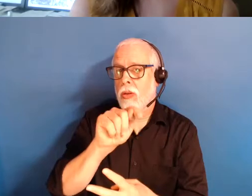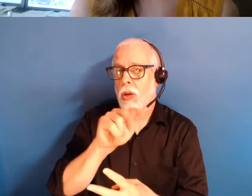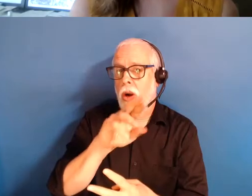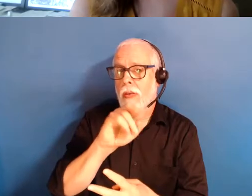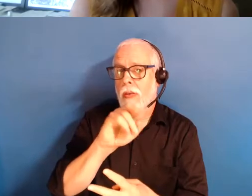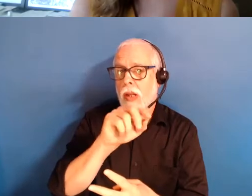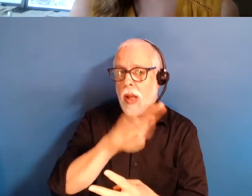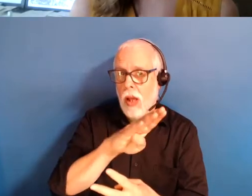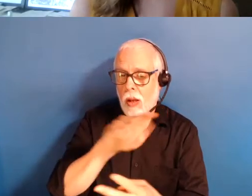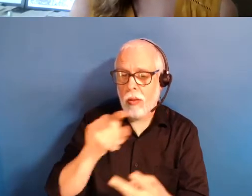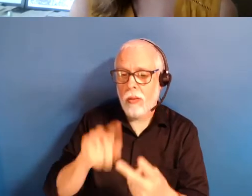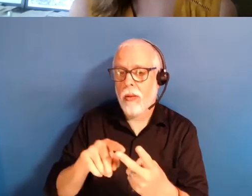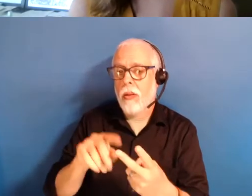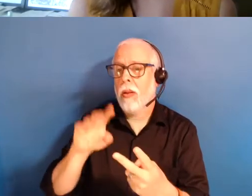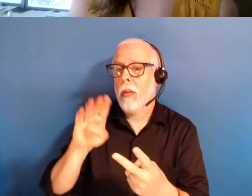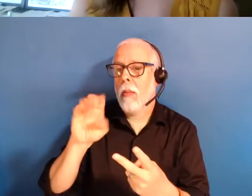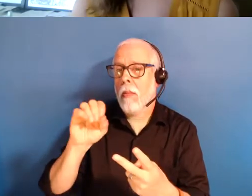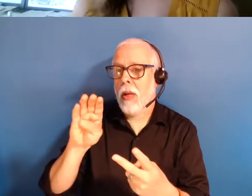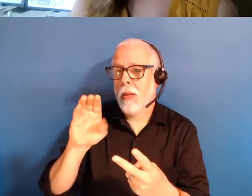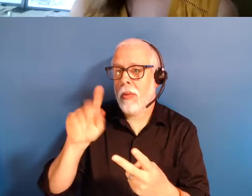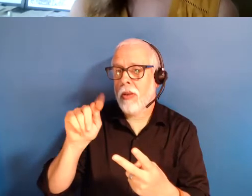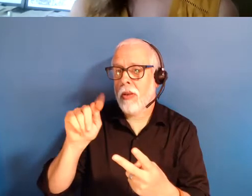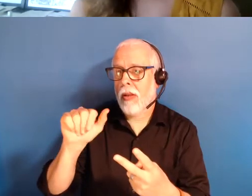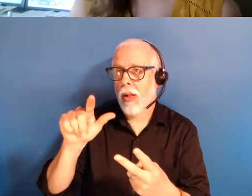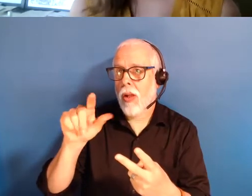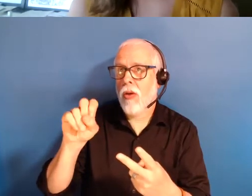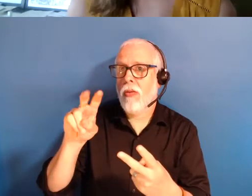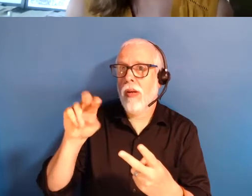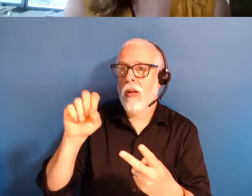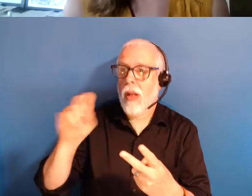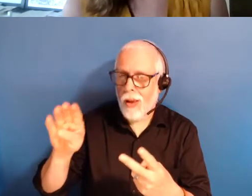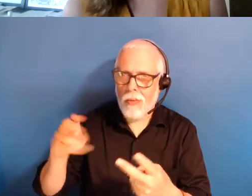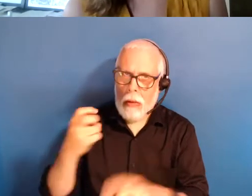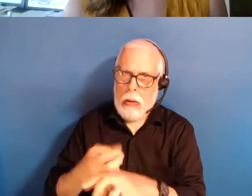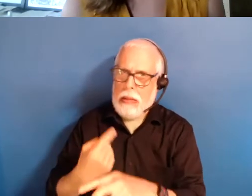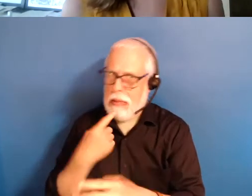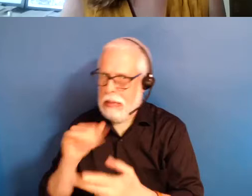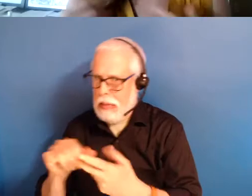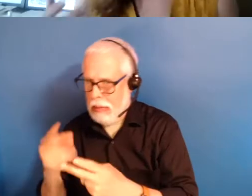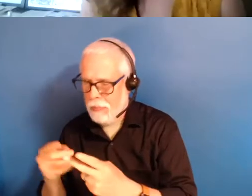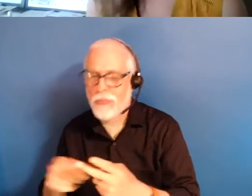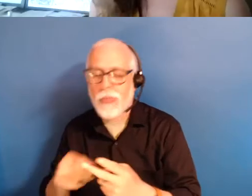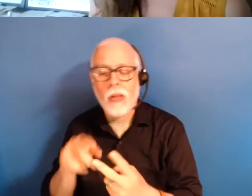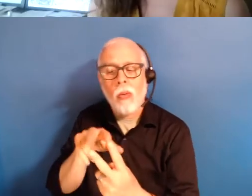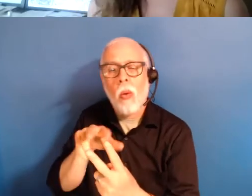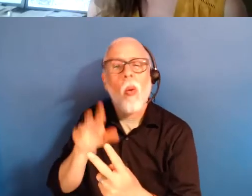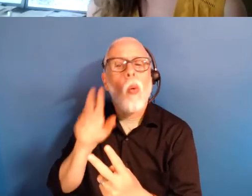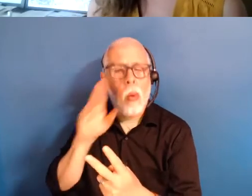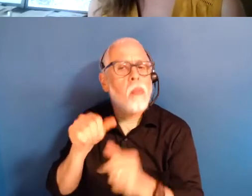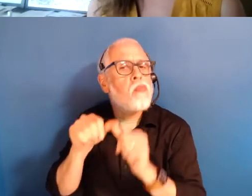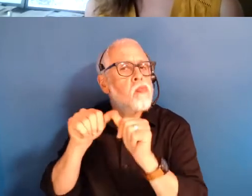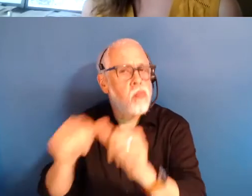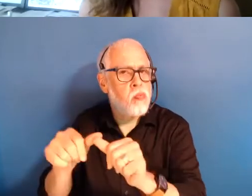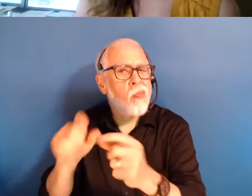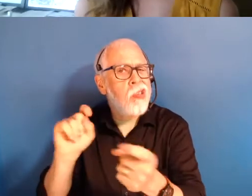and bebtelovimab, which I'm still struggling with pronouncing. And these will probably continue